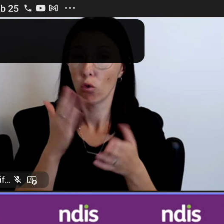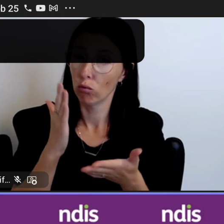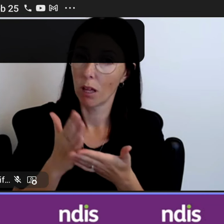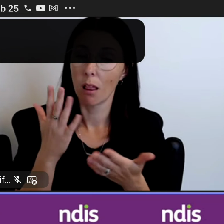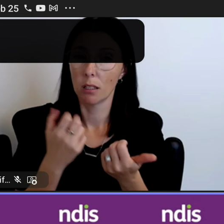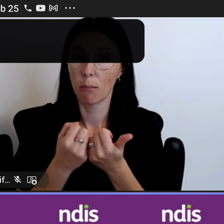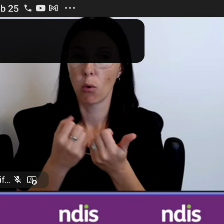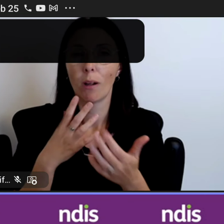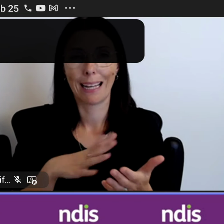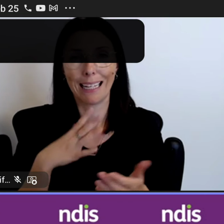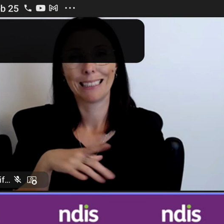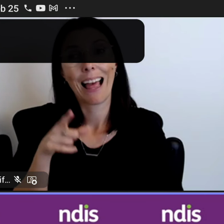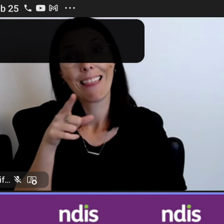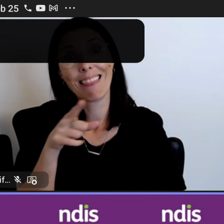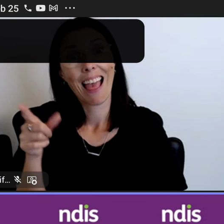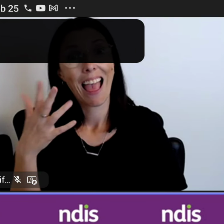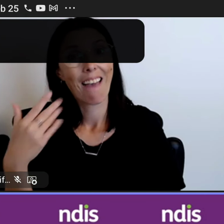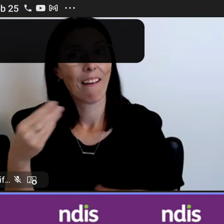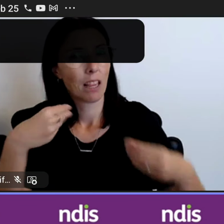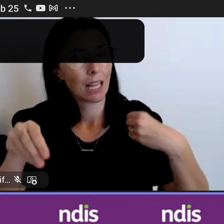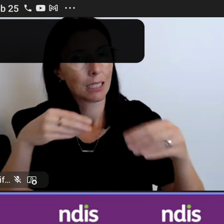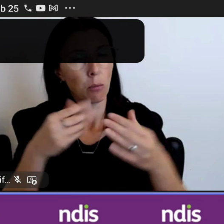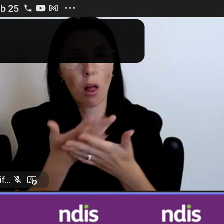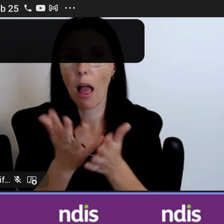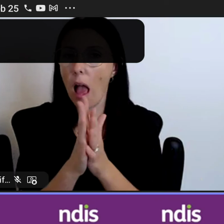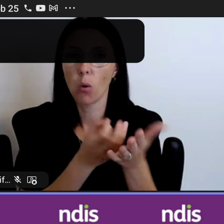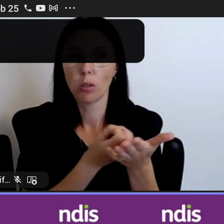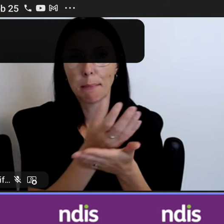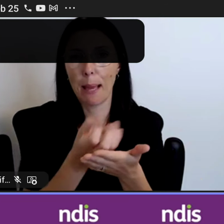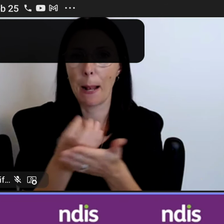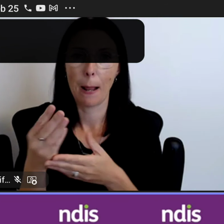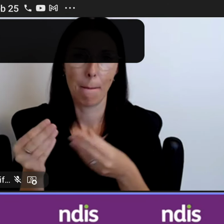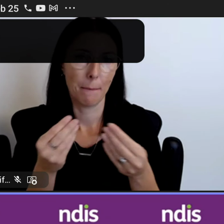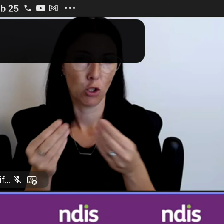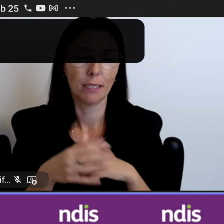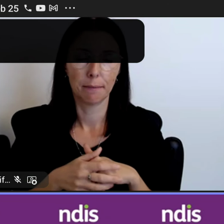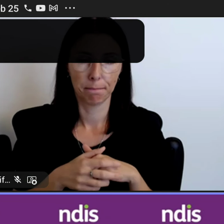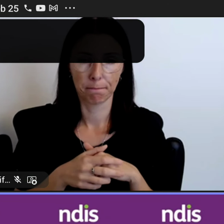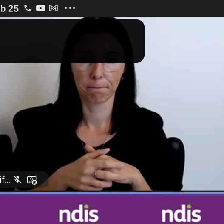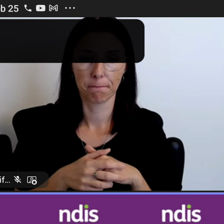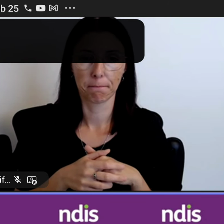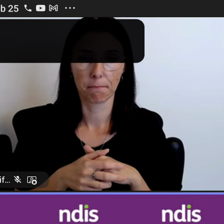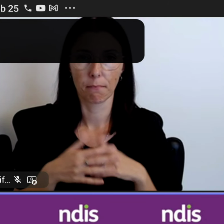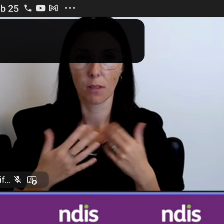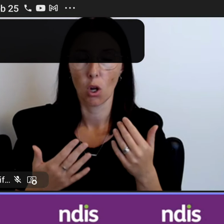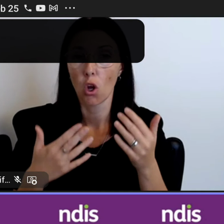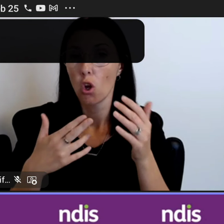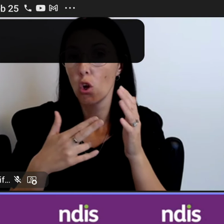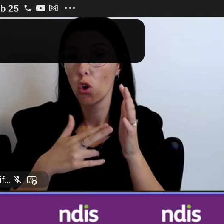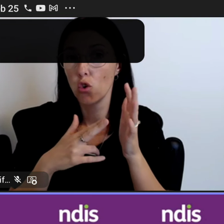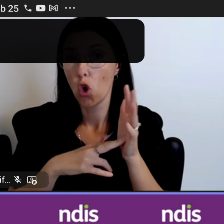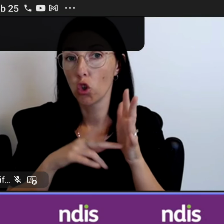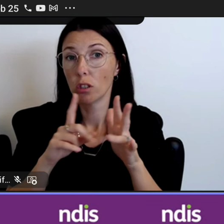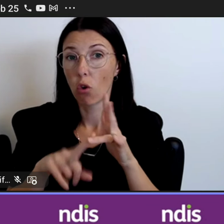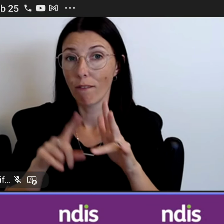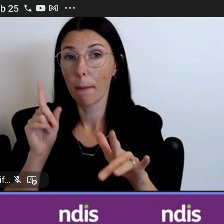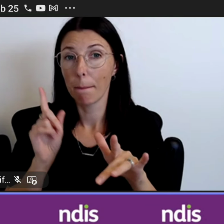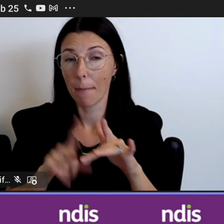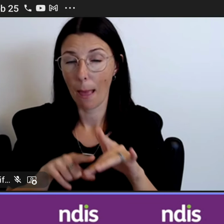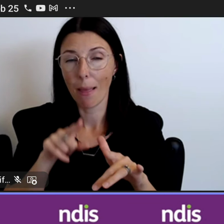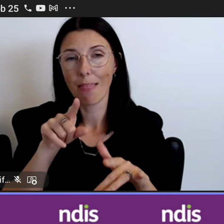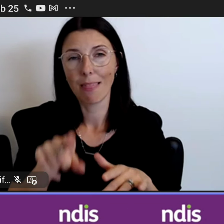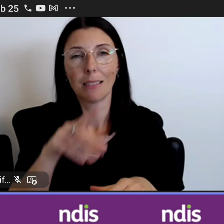in how they choose to spend that budget. So the notice of impairments is part of how we improve the